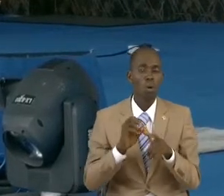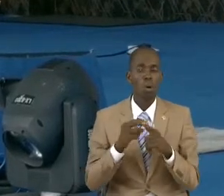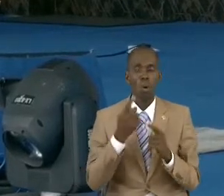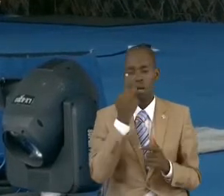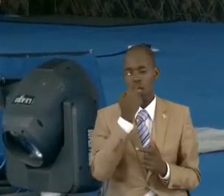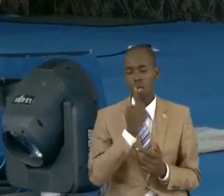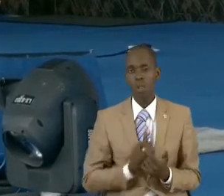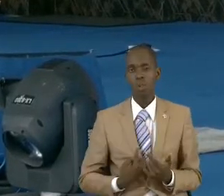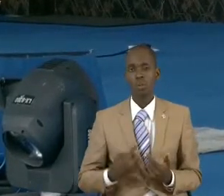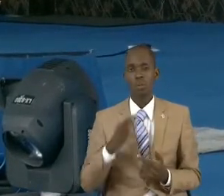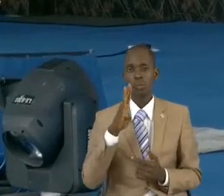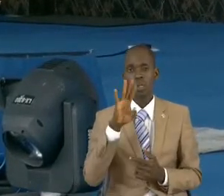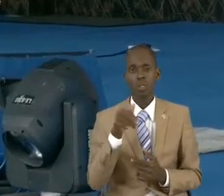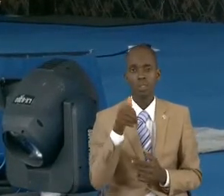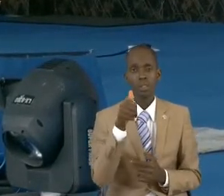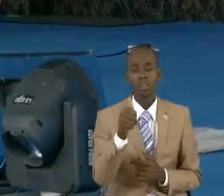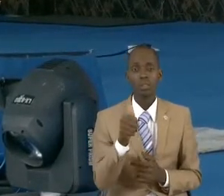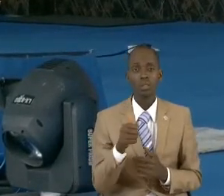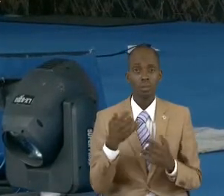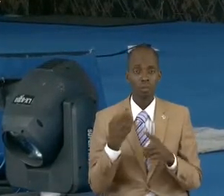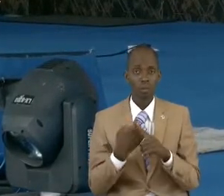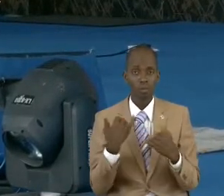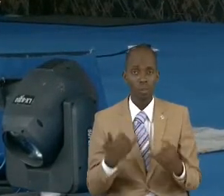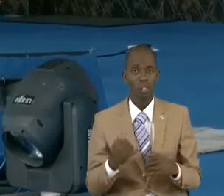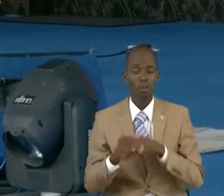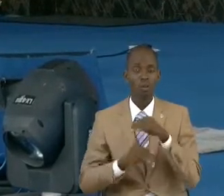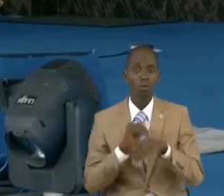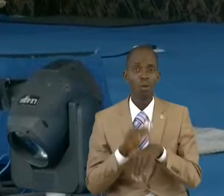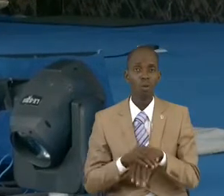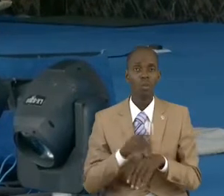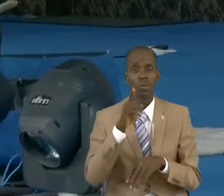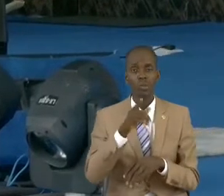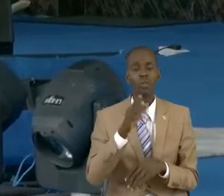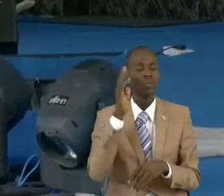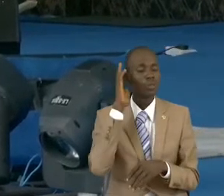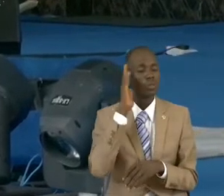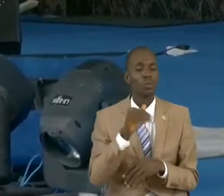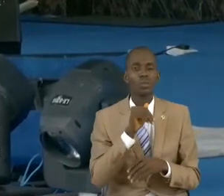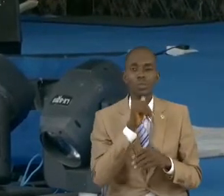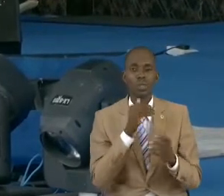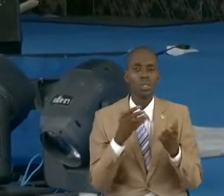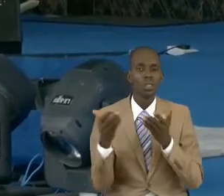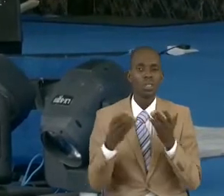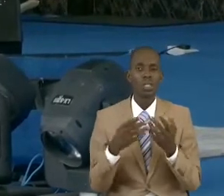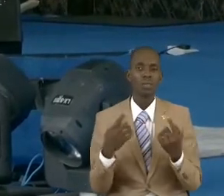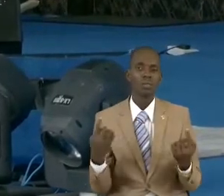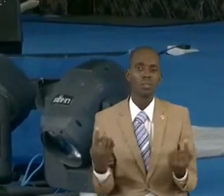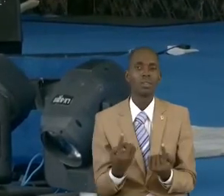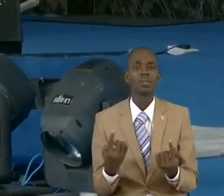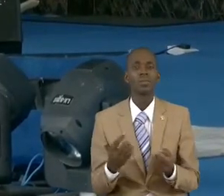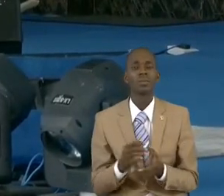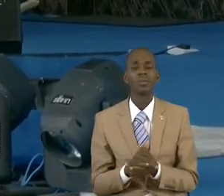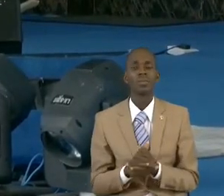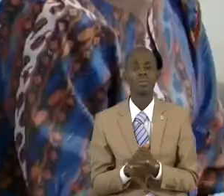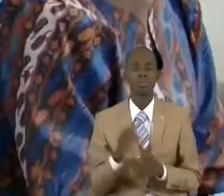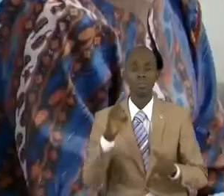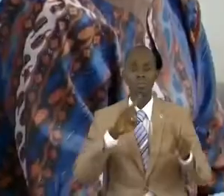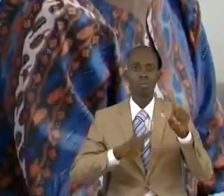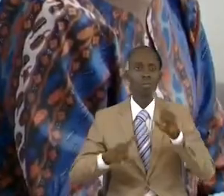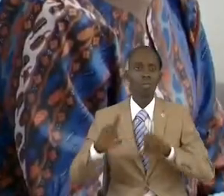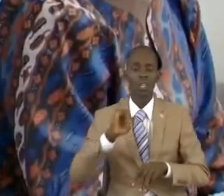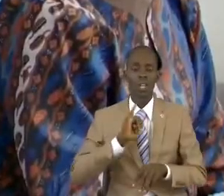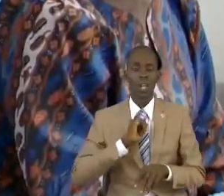yourself, henceforth, you should not serve sin. I will not serve sin.